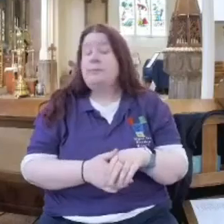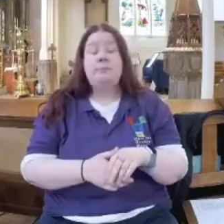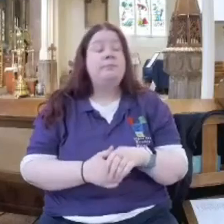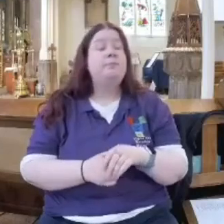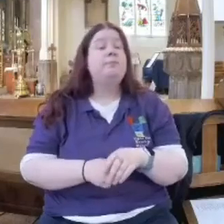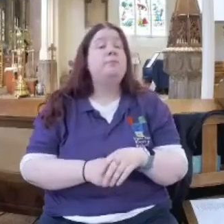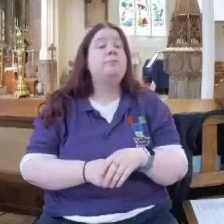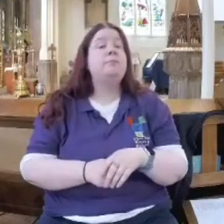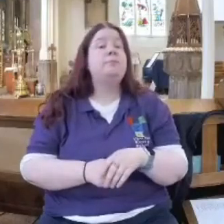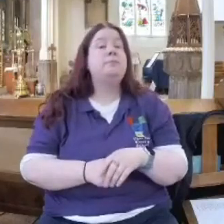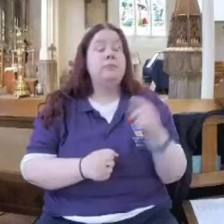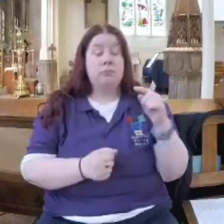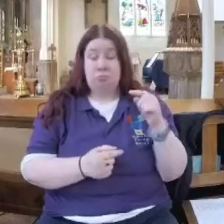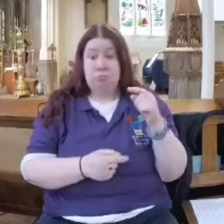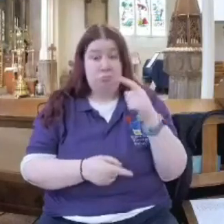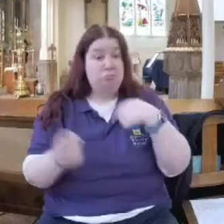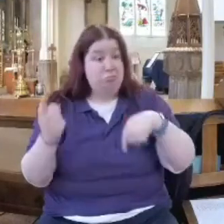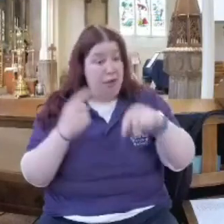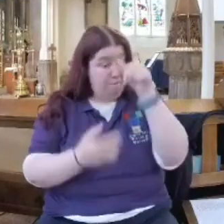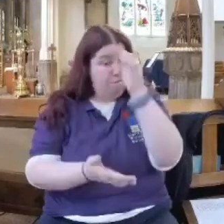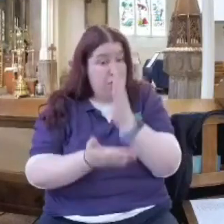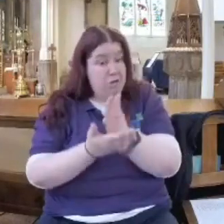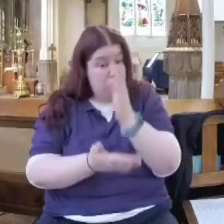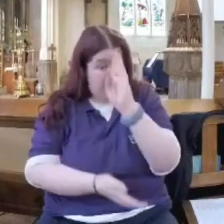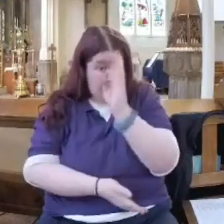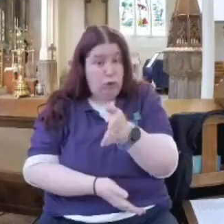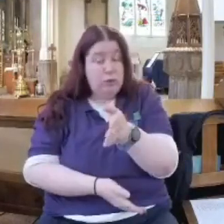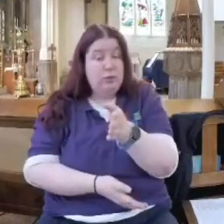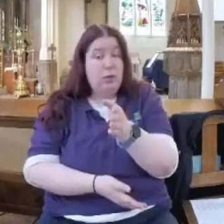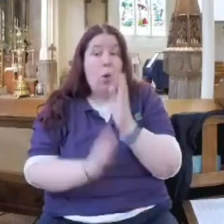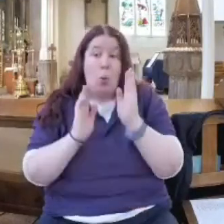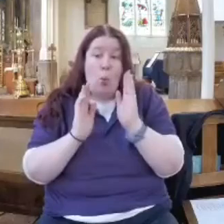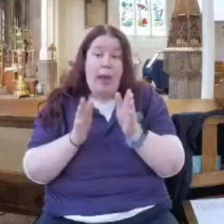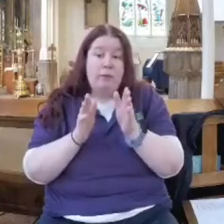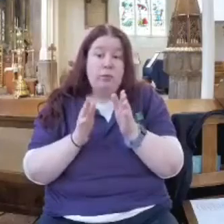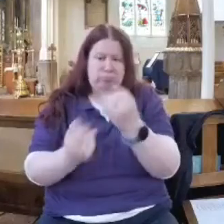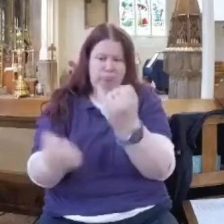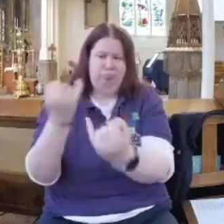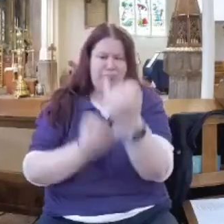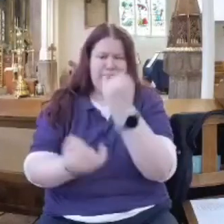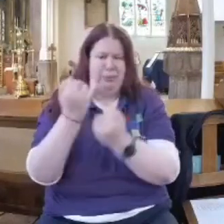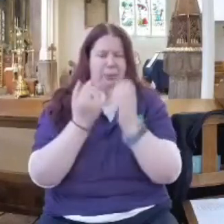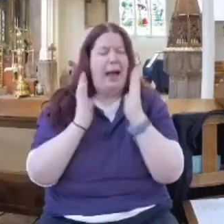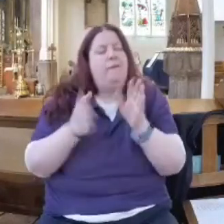If we take our faith seriously, we must engage with our critics.